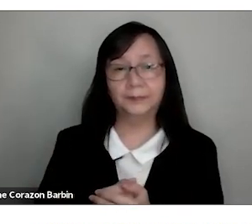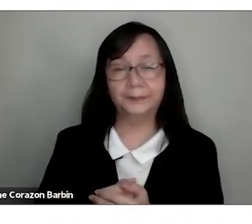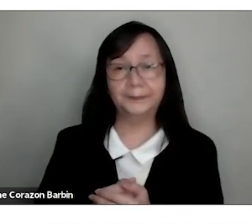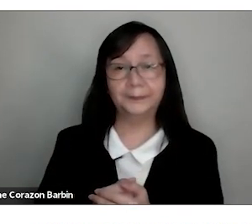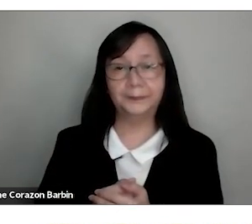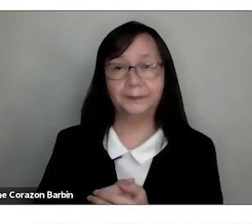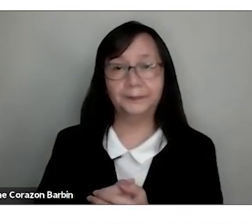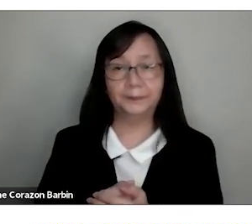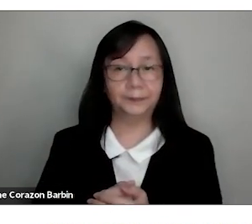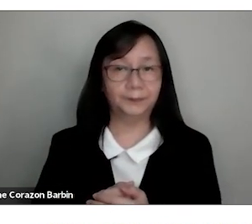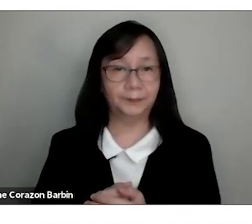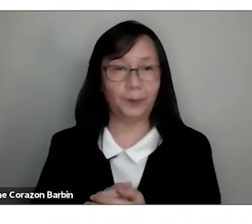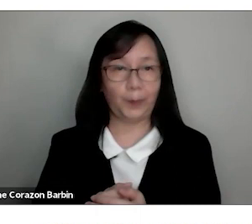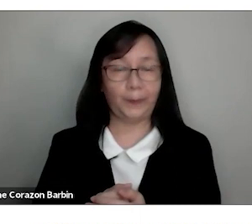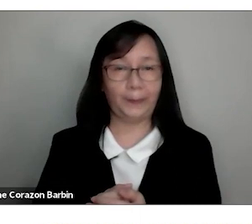Next, please.